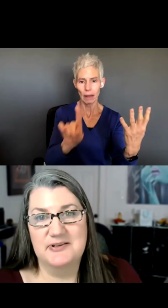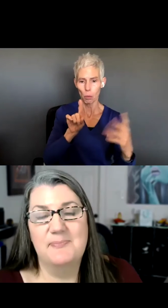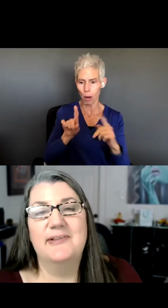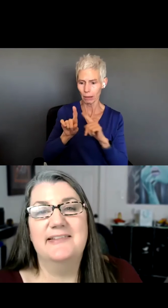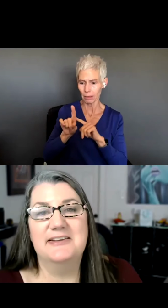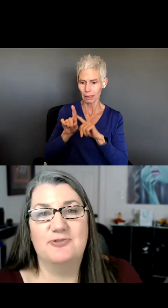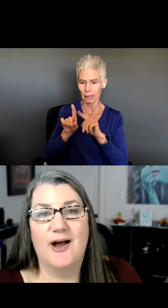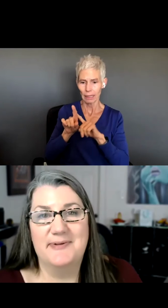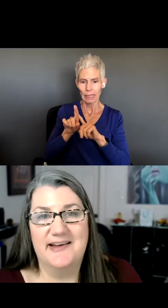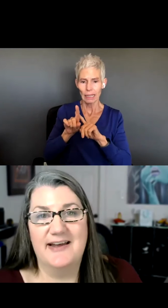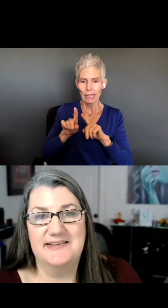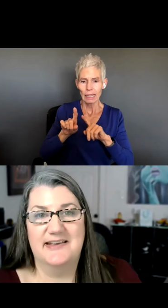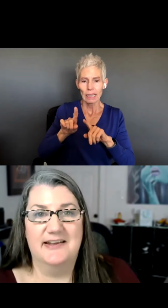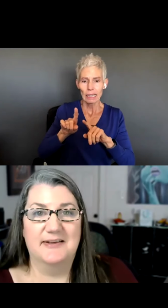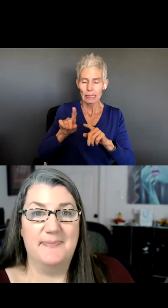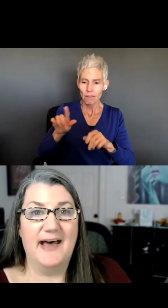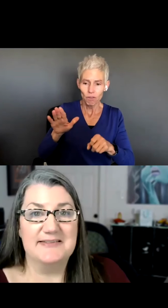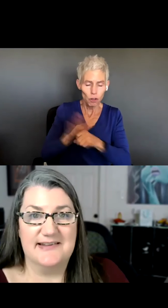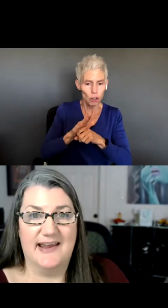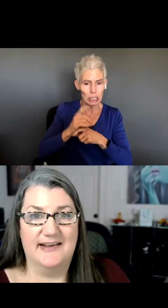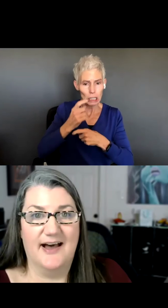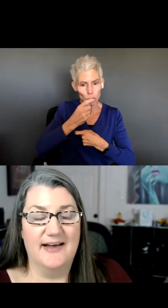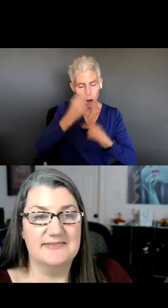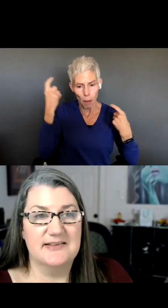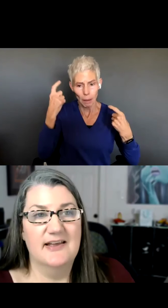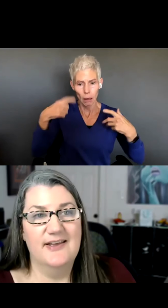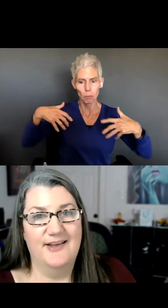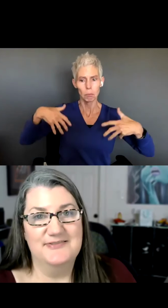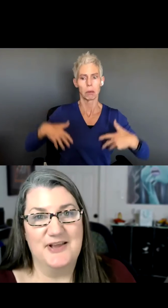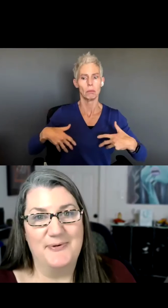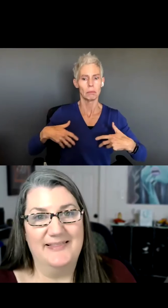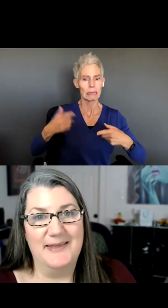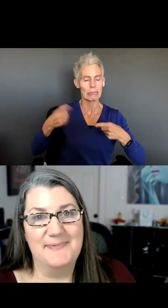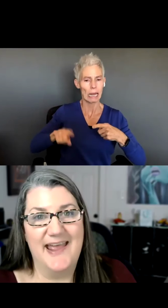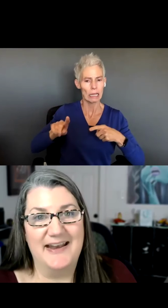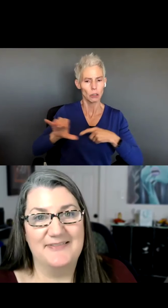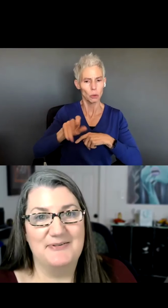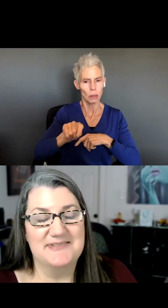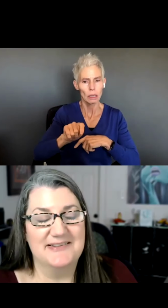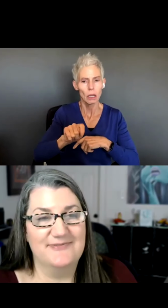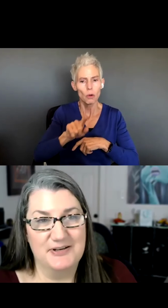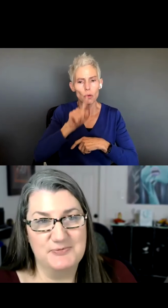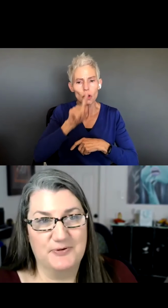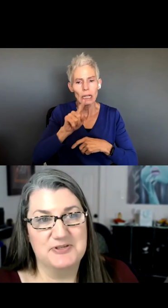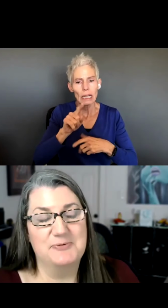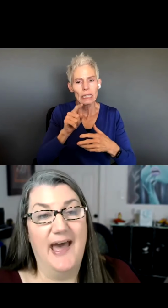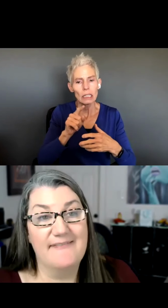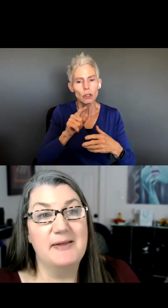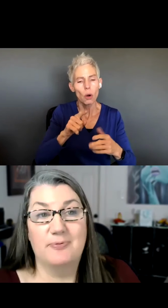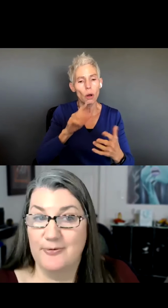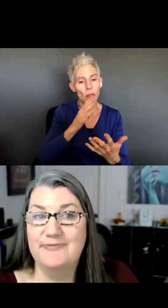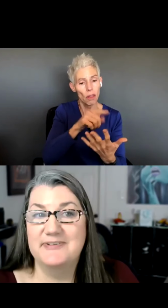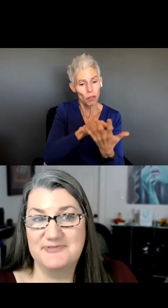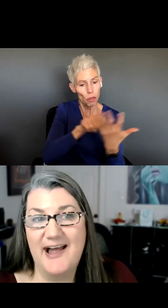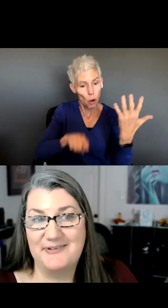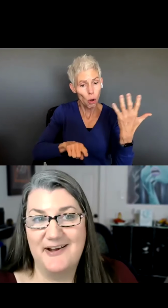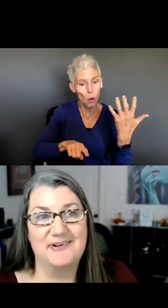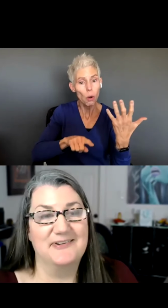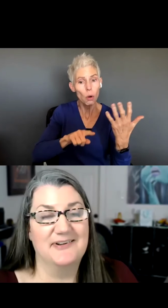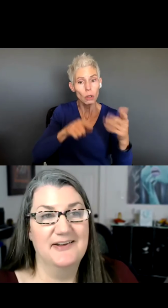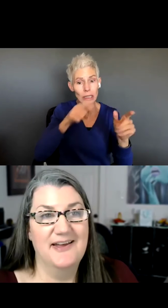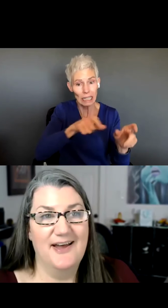and completely traumatizing and incapacitating us. And so eliminating those individuals who have a proven